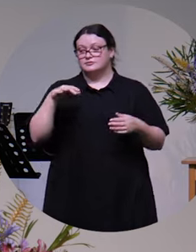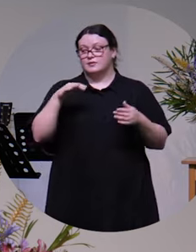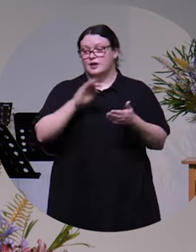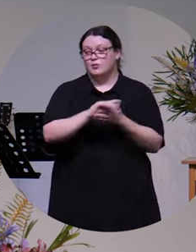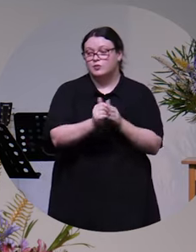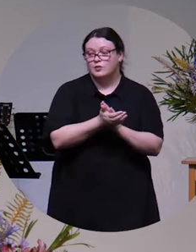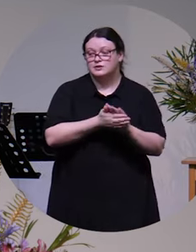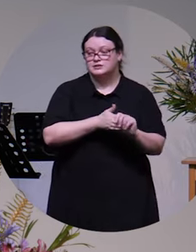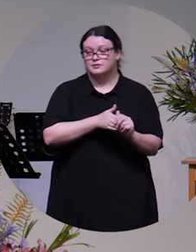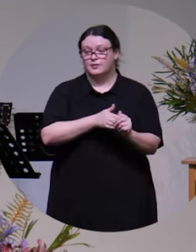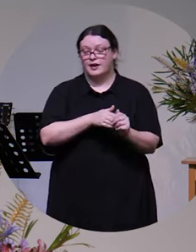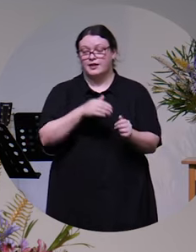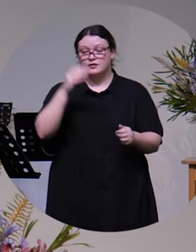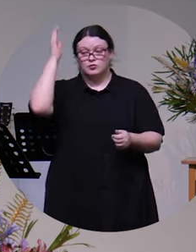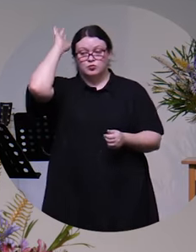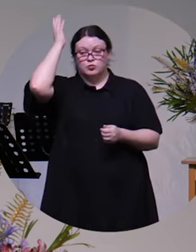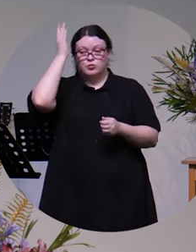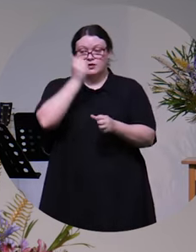world did not know him.